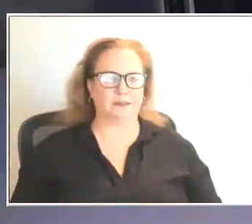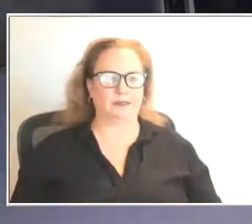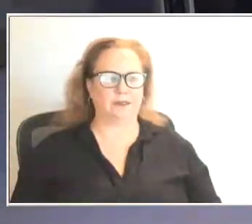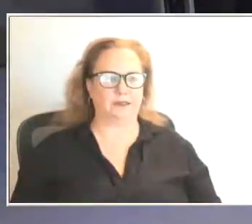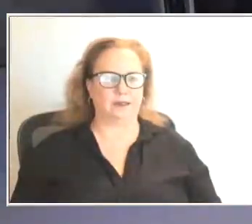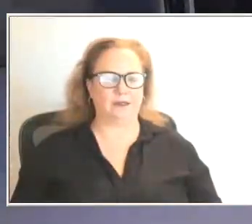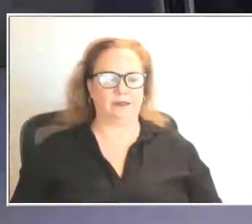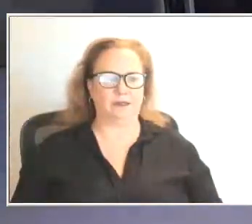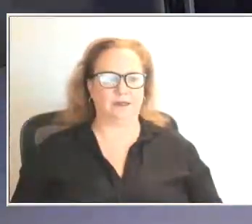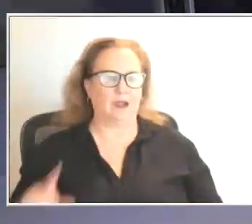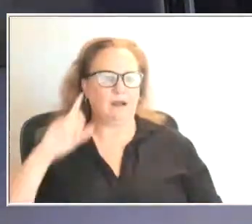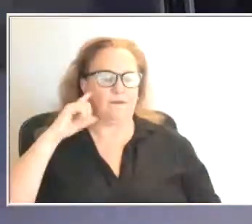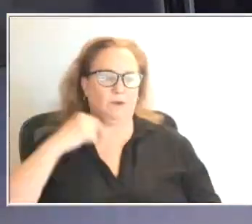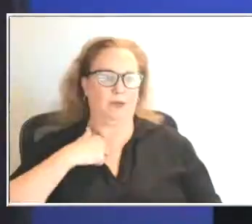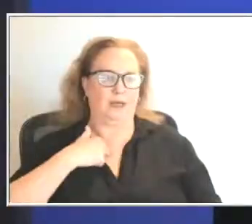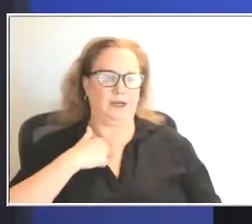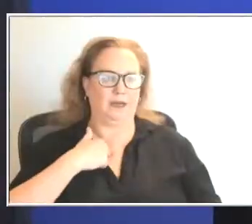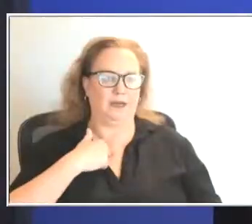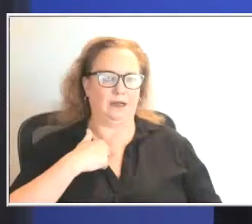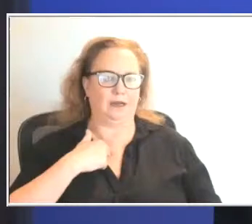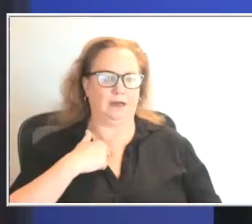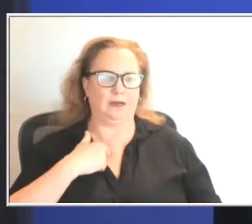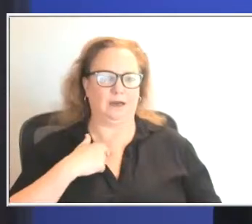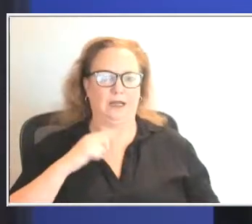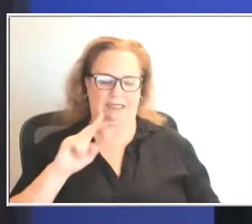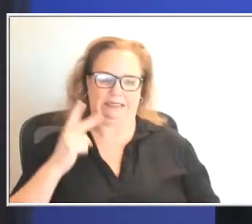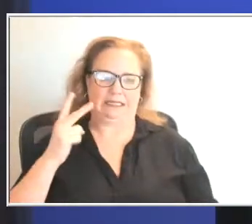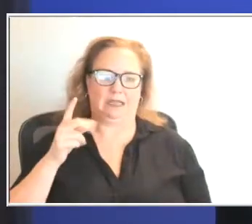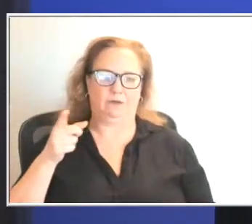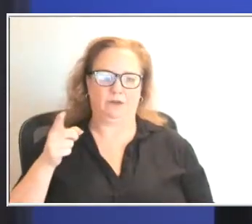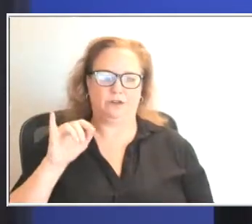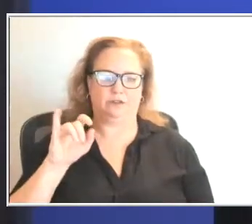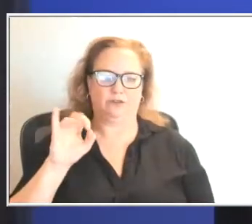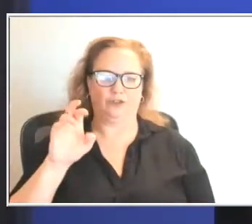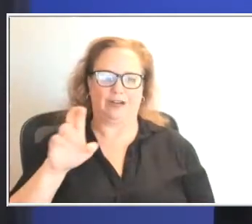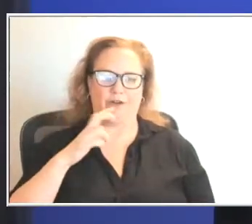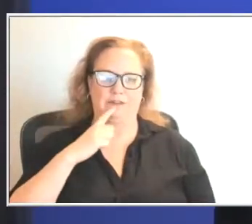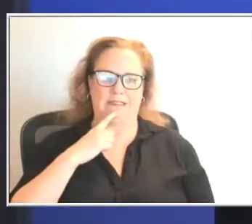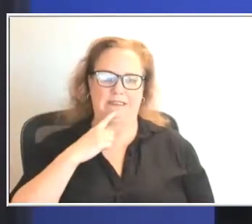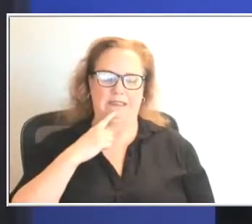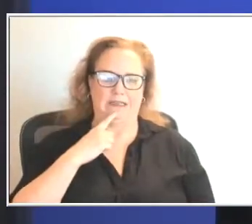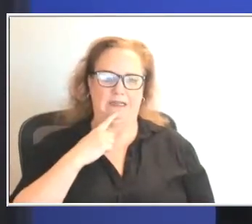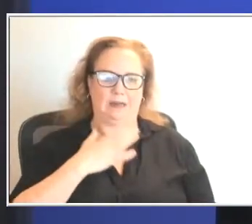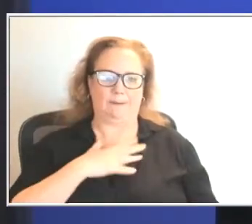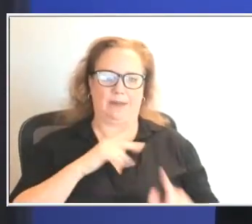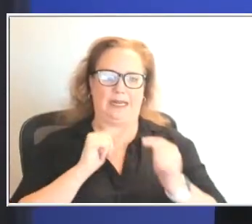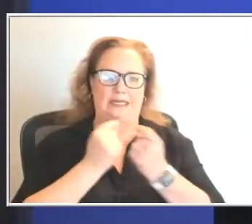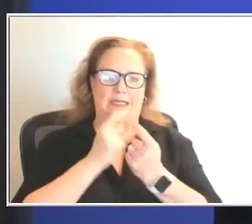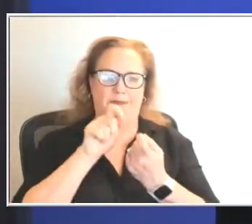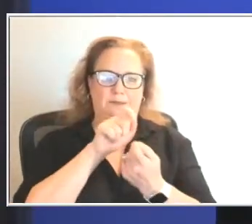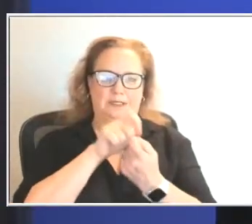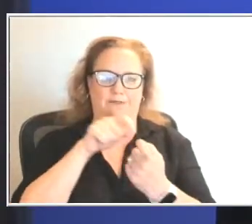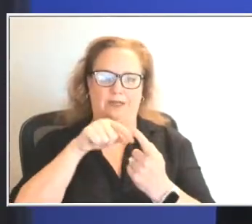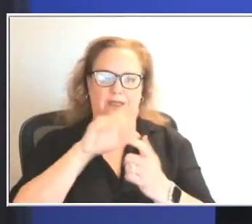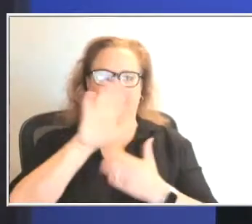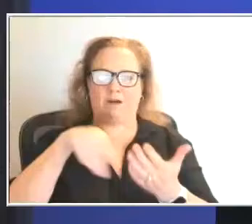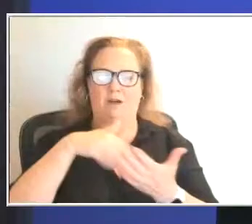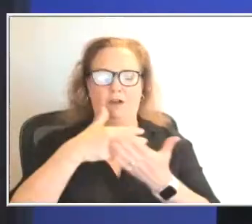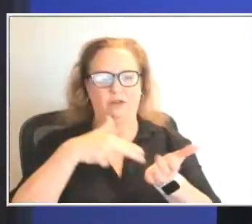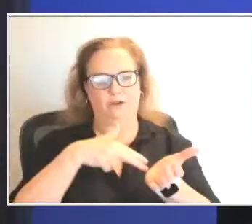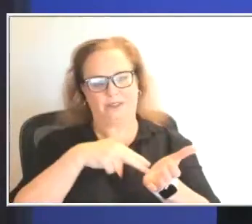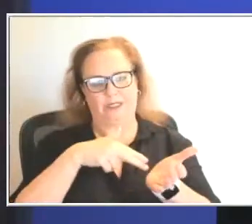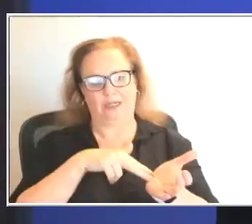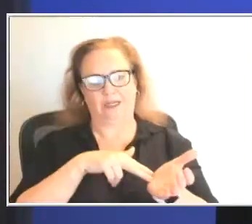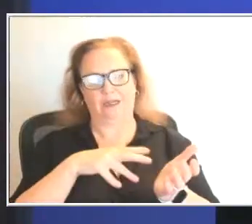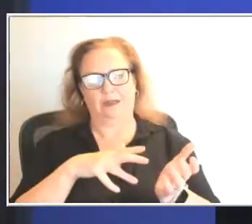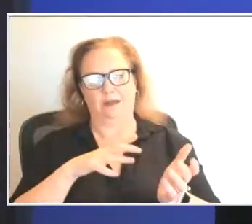I think for me, I kind of a little bit second what Jennifer's saying, but just with my team specifically, and all nurses, but specifically the